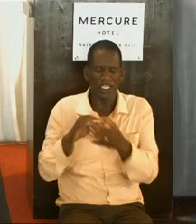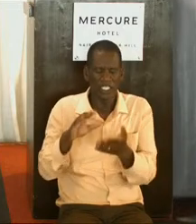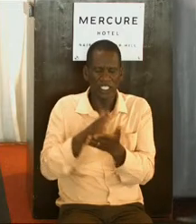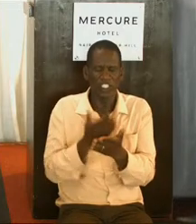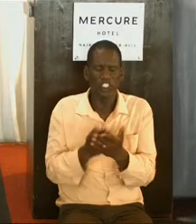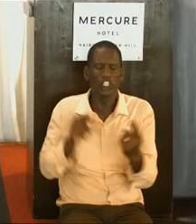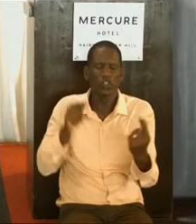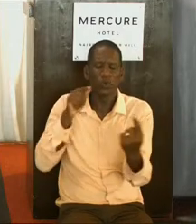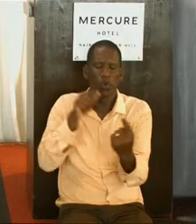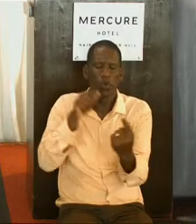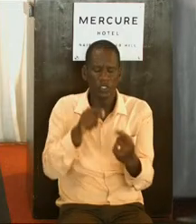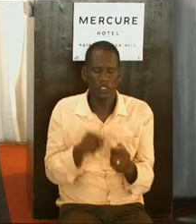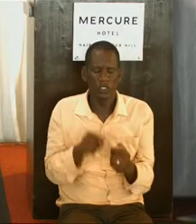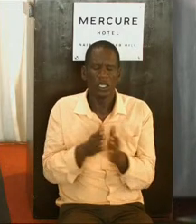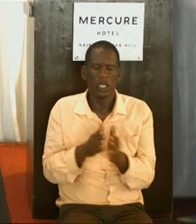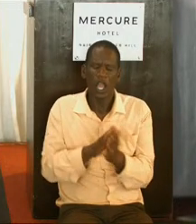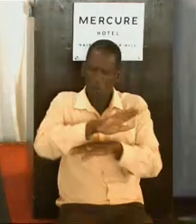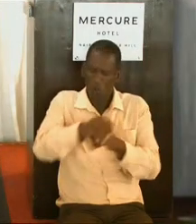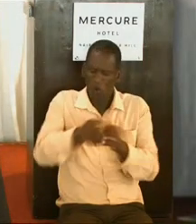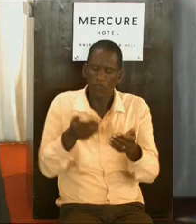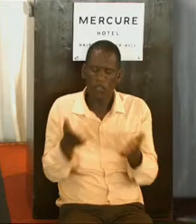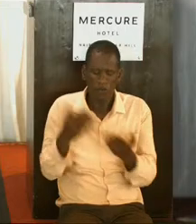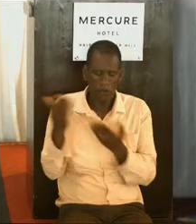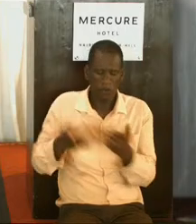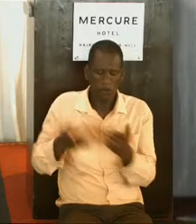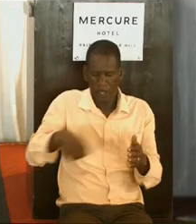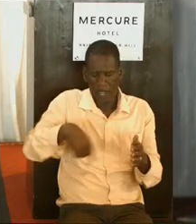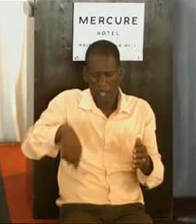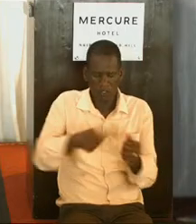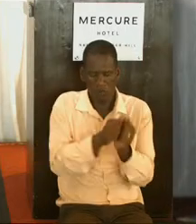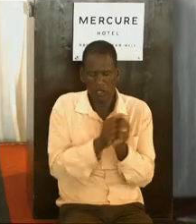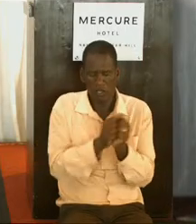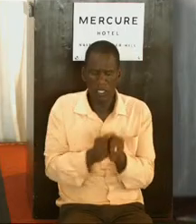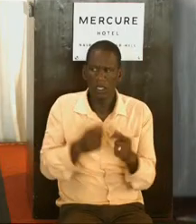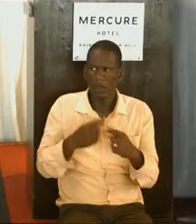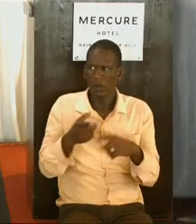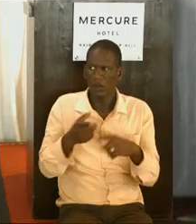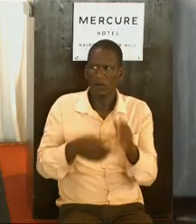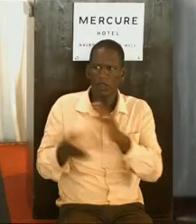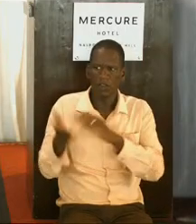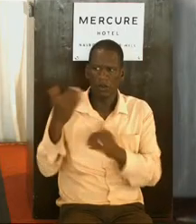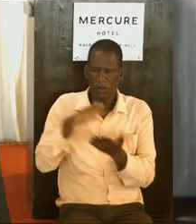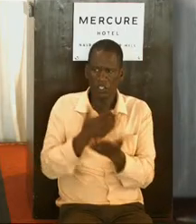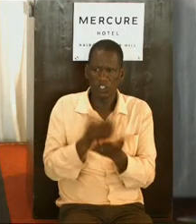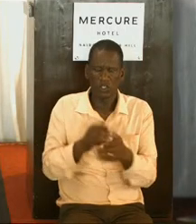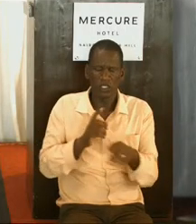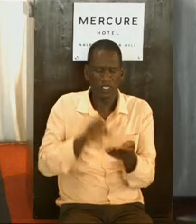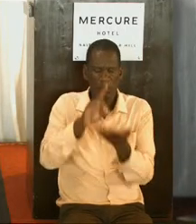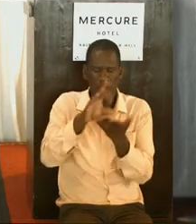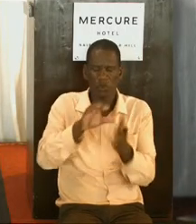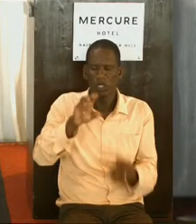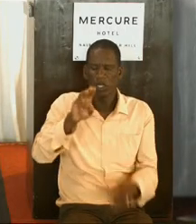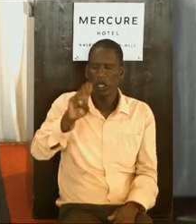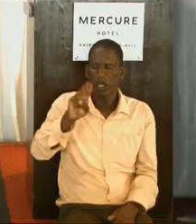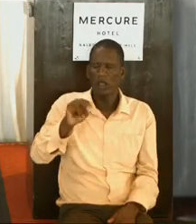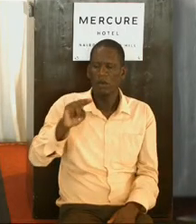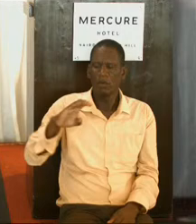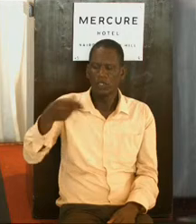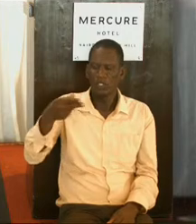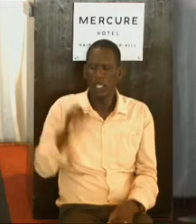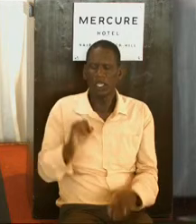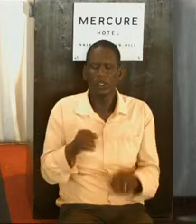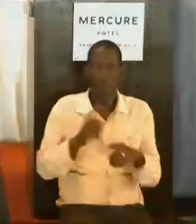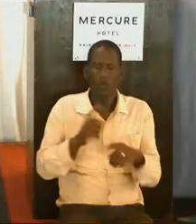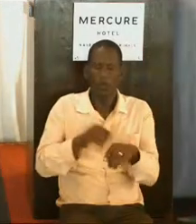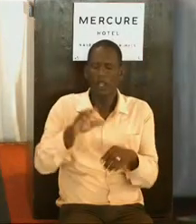shared goals and all these things that bring us together but from the previous session when Dr mishai shared when I worry